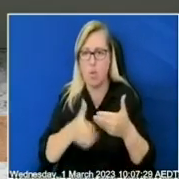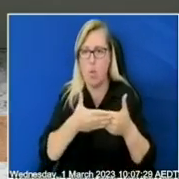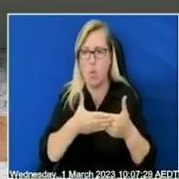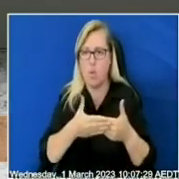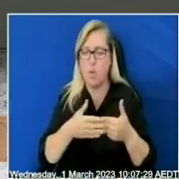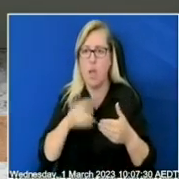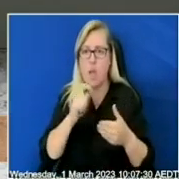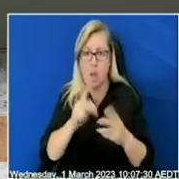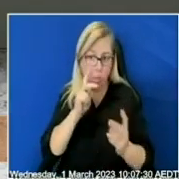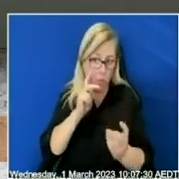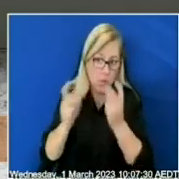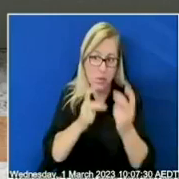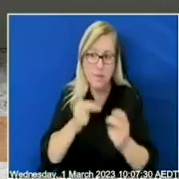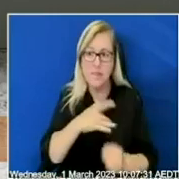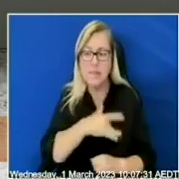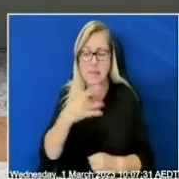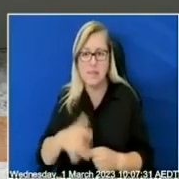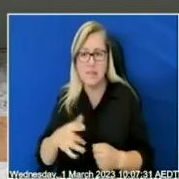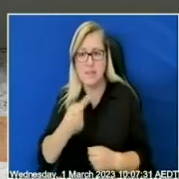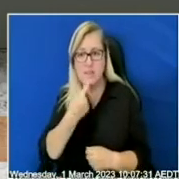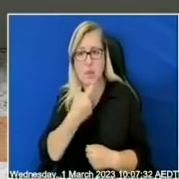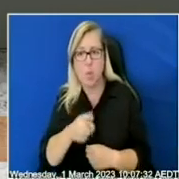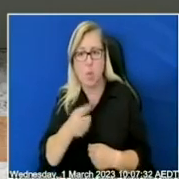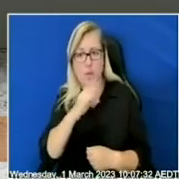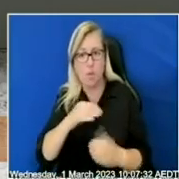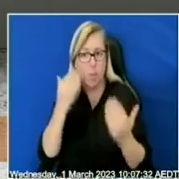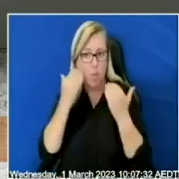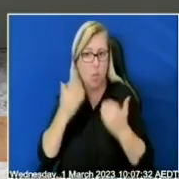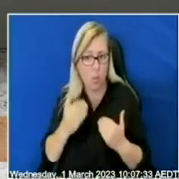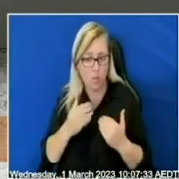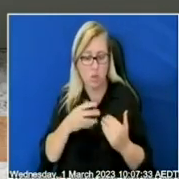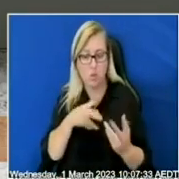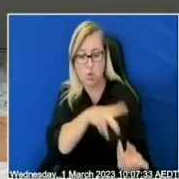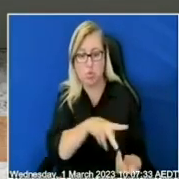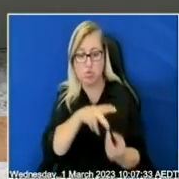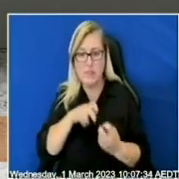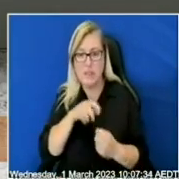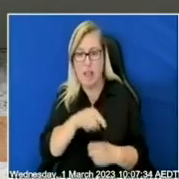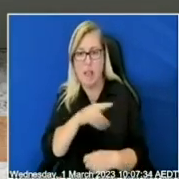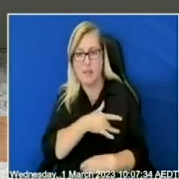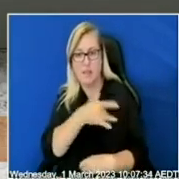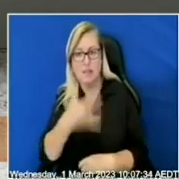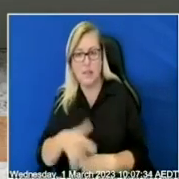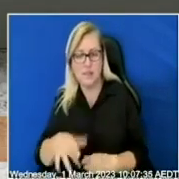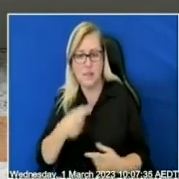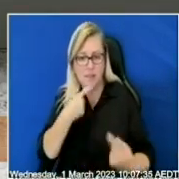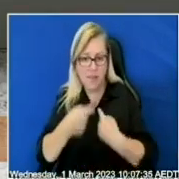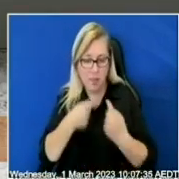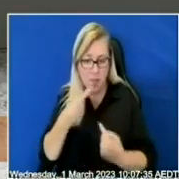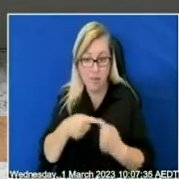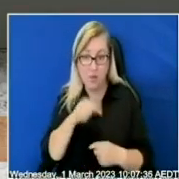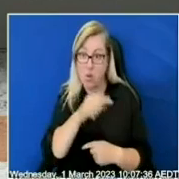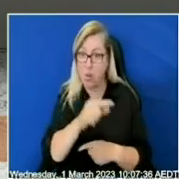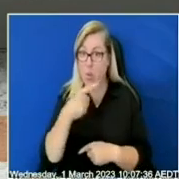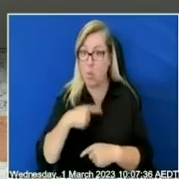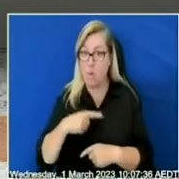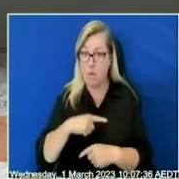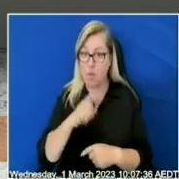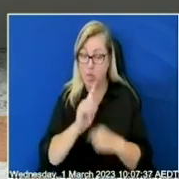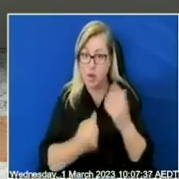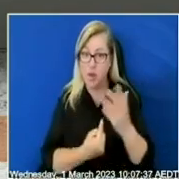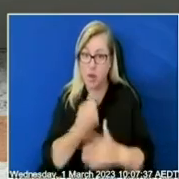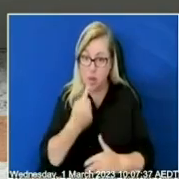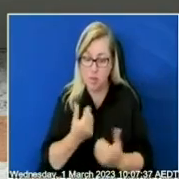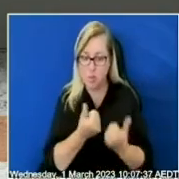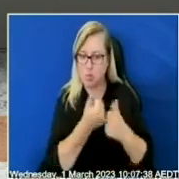identifying information. The purpose of this is to protect the children involved and their families. We note that